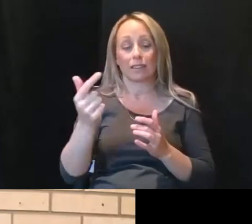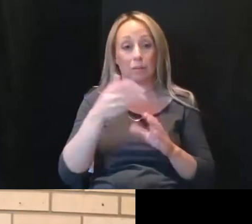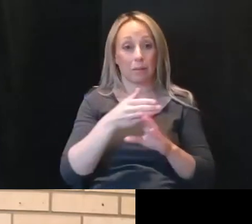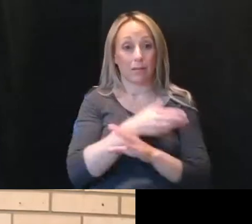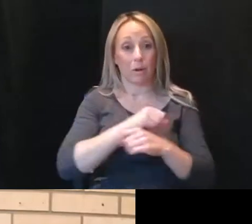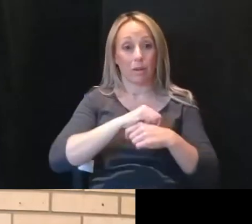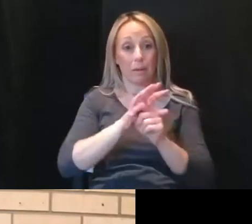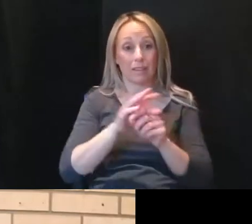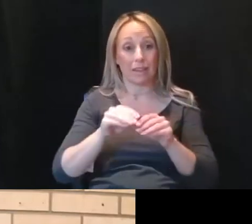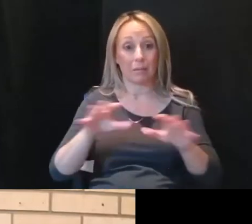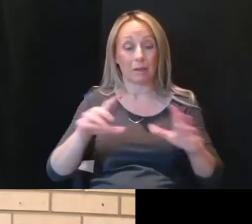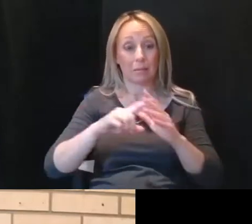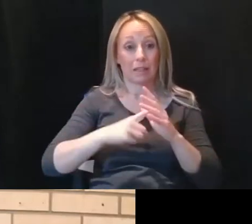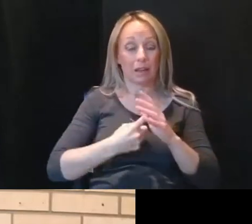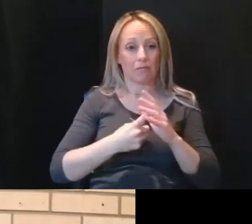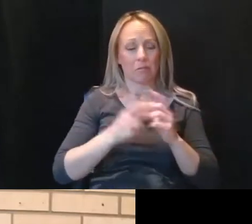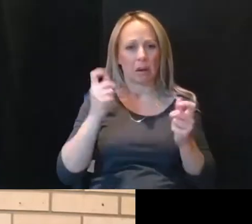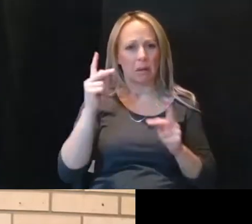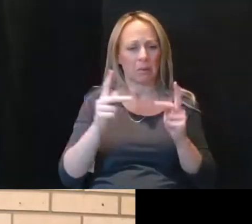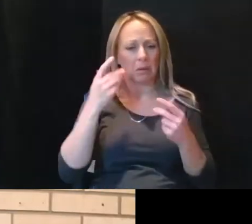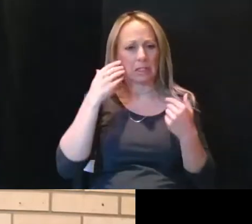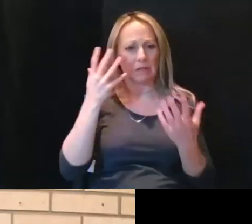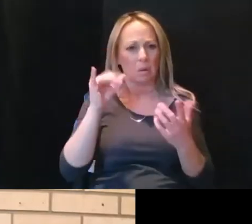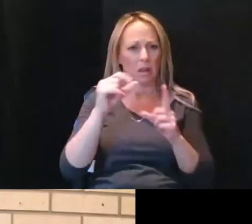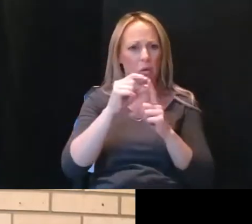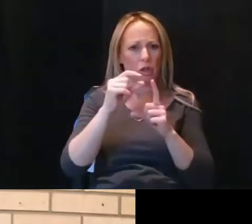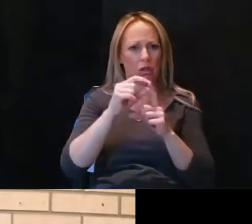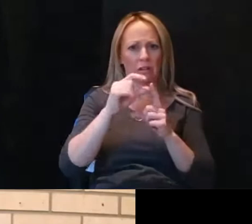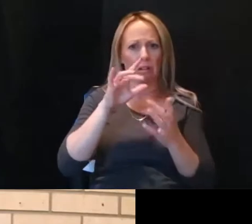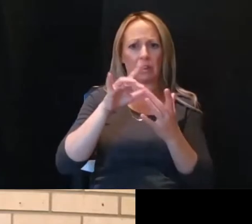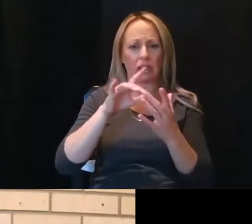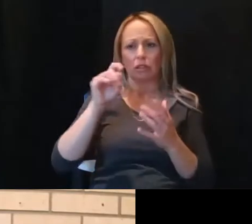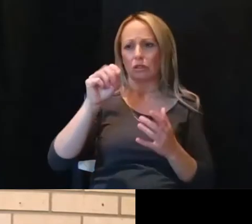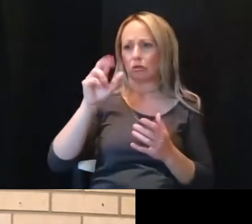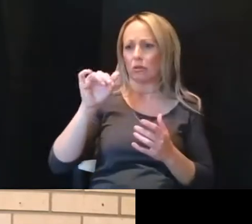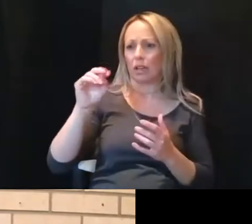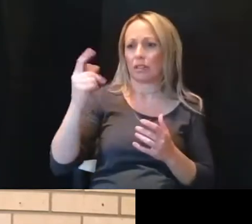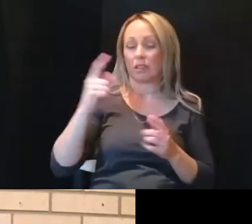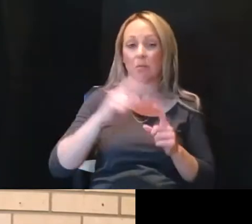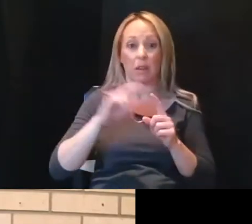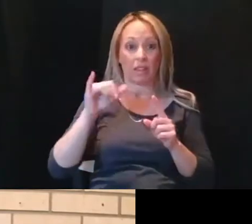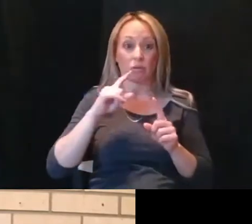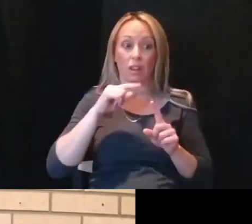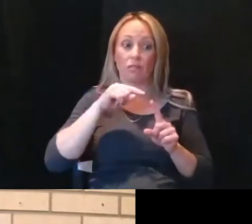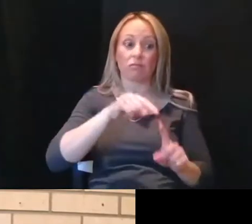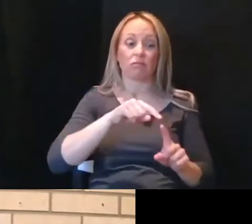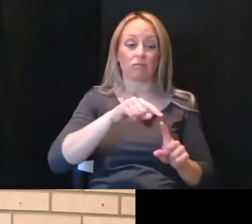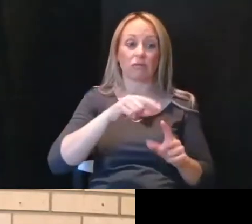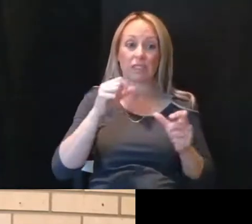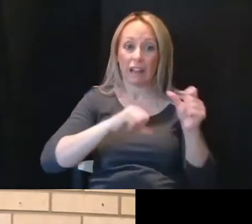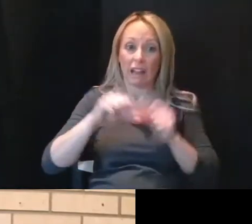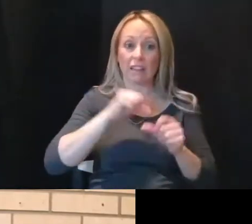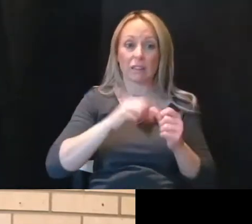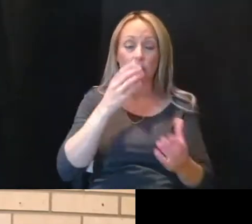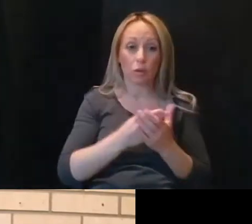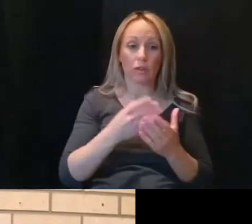few people even knew the term contact tracing, but it really is the basis of science-proven public health